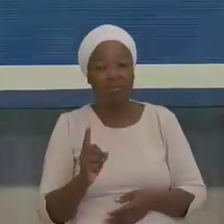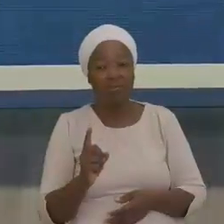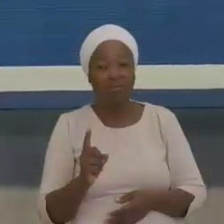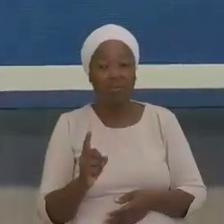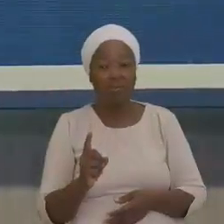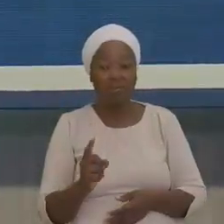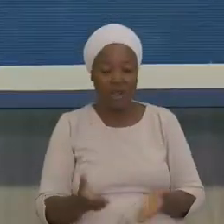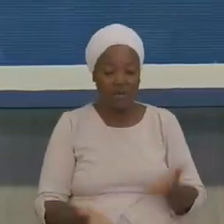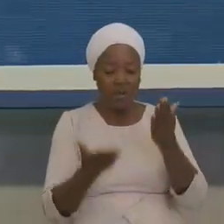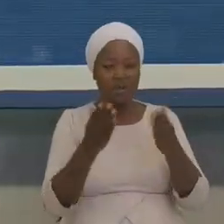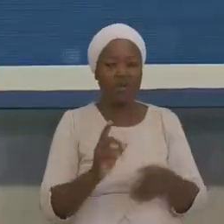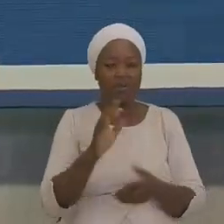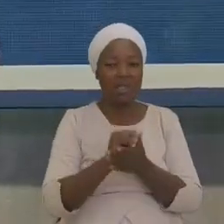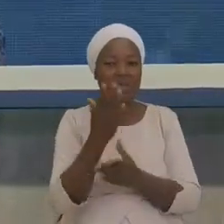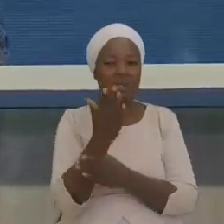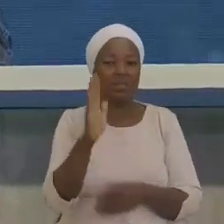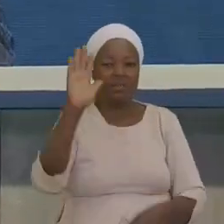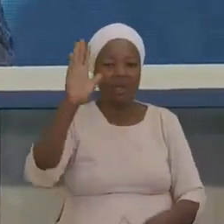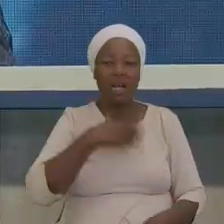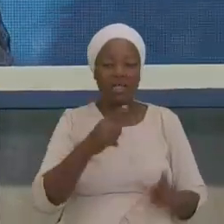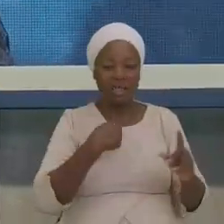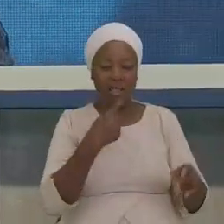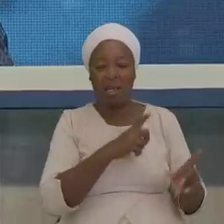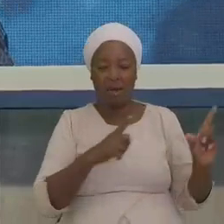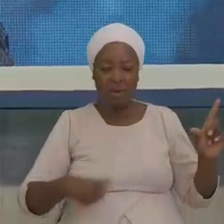Raise up that hand and say, Lord, I'm